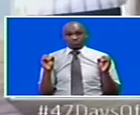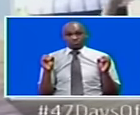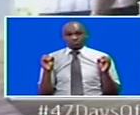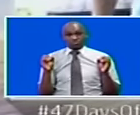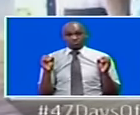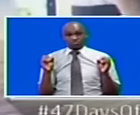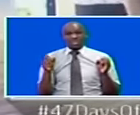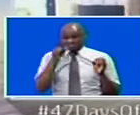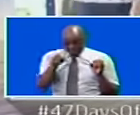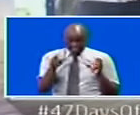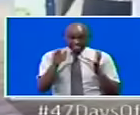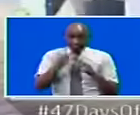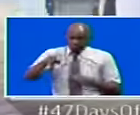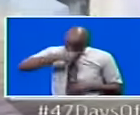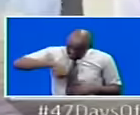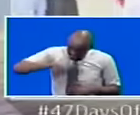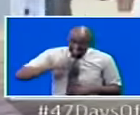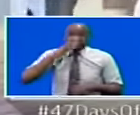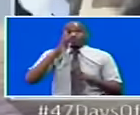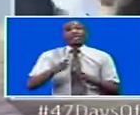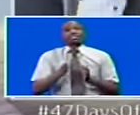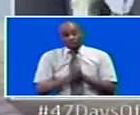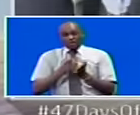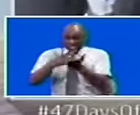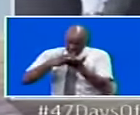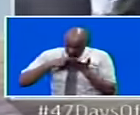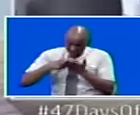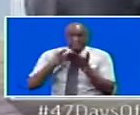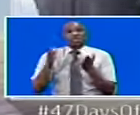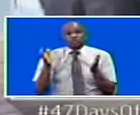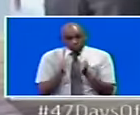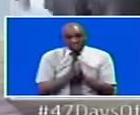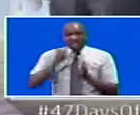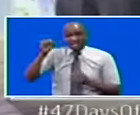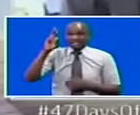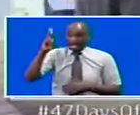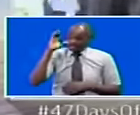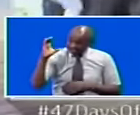It is something that we as speakers had negotiated with SRC,